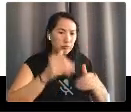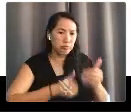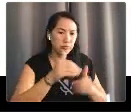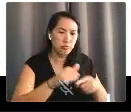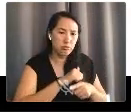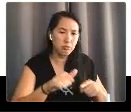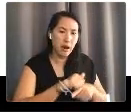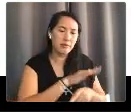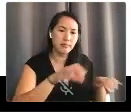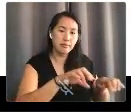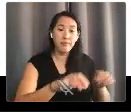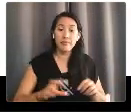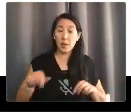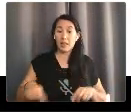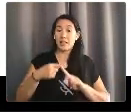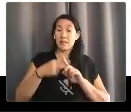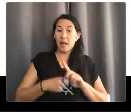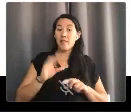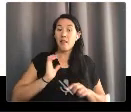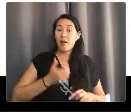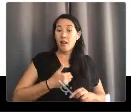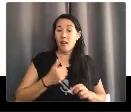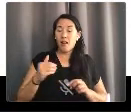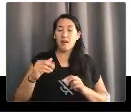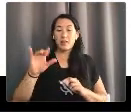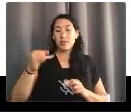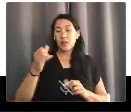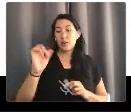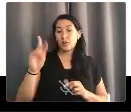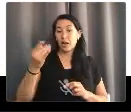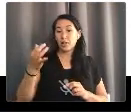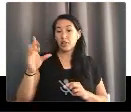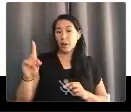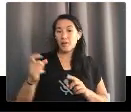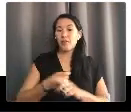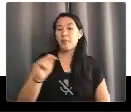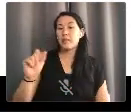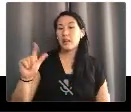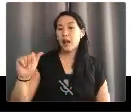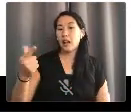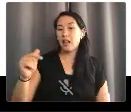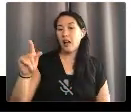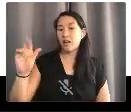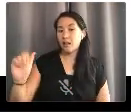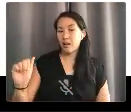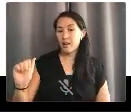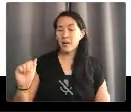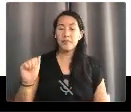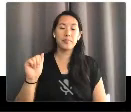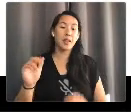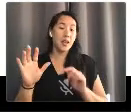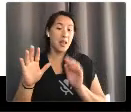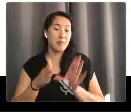end of this month, our First Nations co-facilitator, Jack Shepherd, who is from the Tagalaka clan, will be facilitating a Sovereign